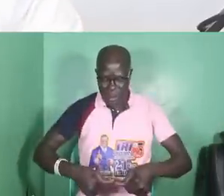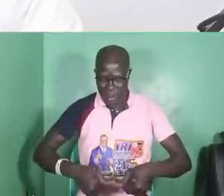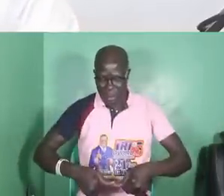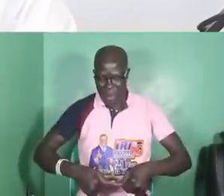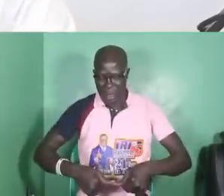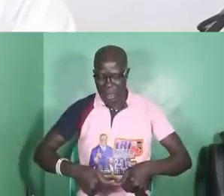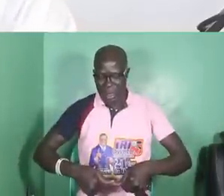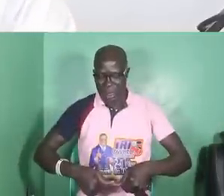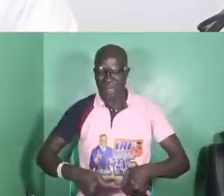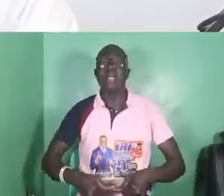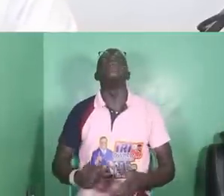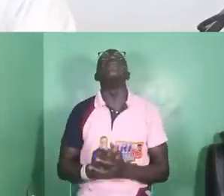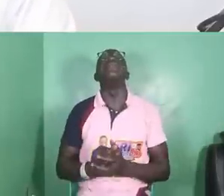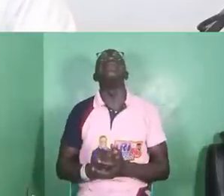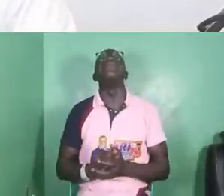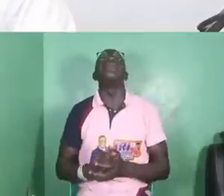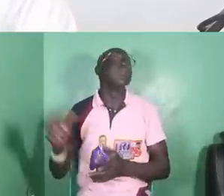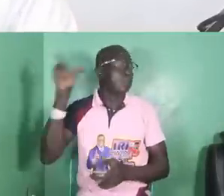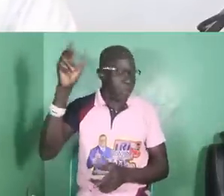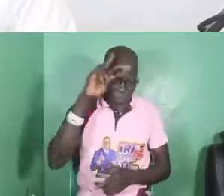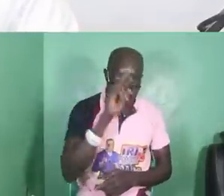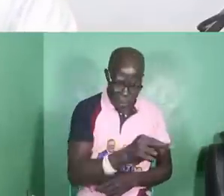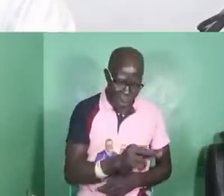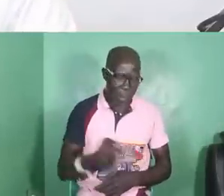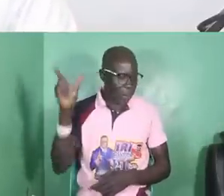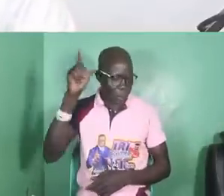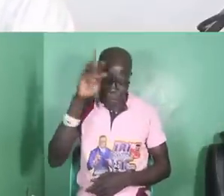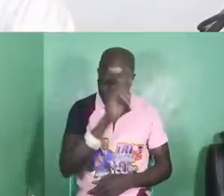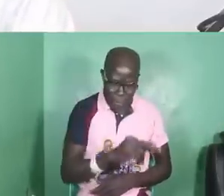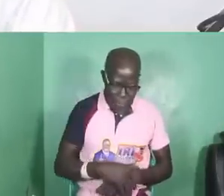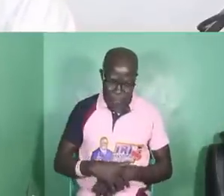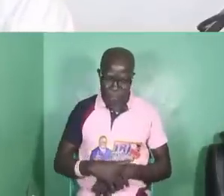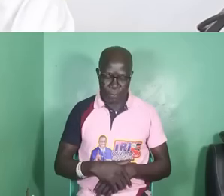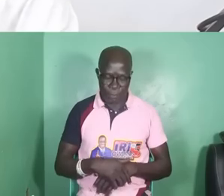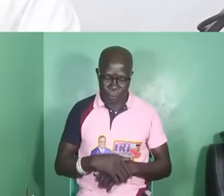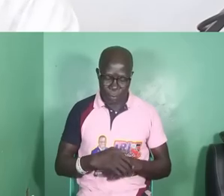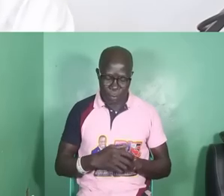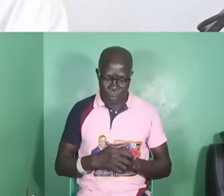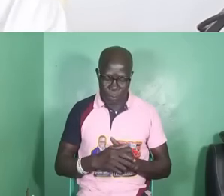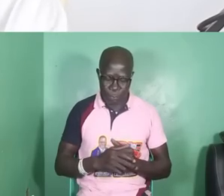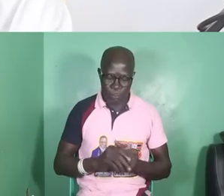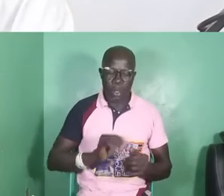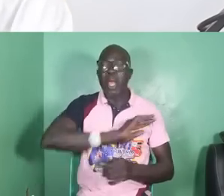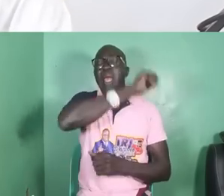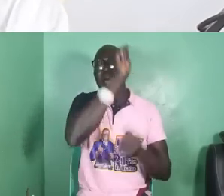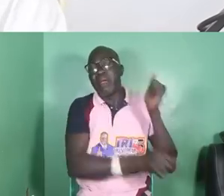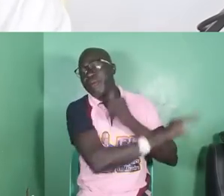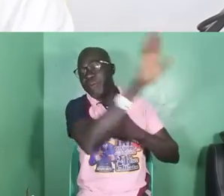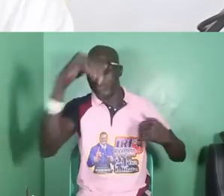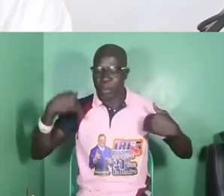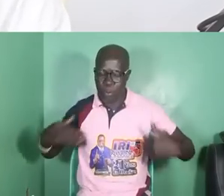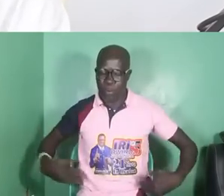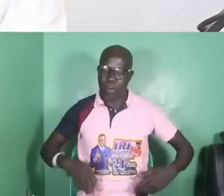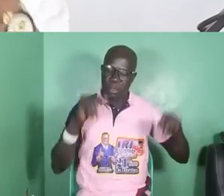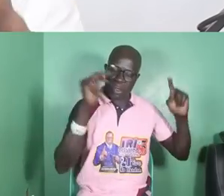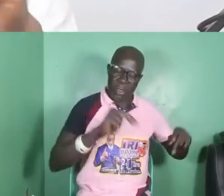That's the reason why that be wakale. Now, Eba Misa. Listen to me, sir. Listen, sir. Bobo, you only know major prophet. Everybody needs a